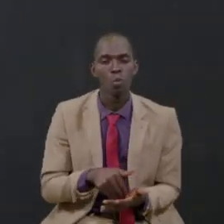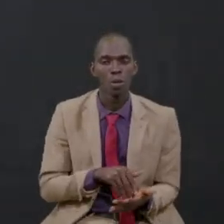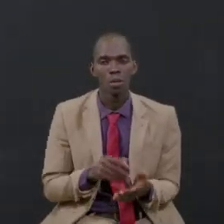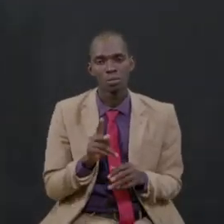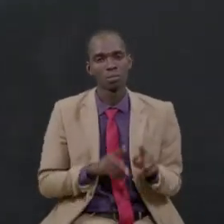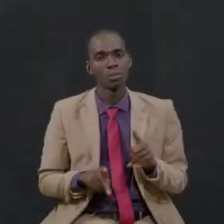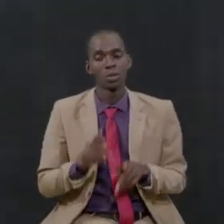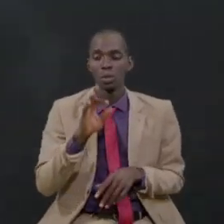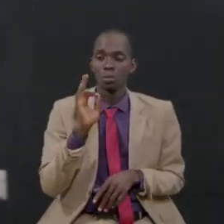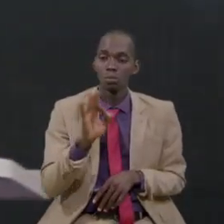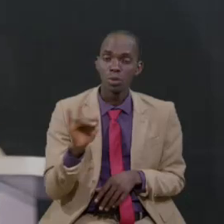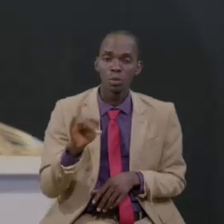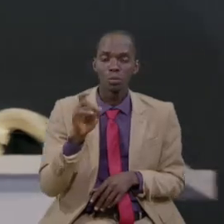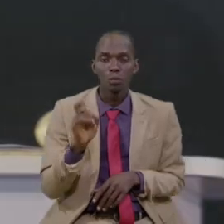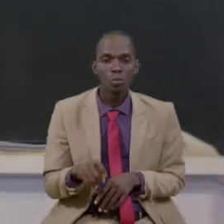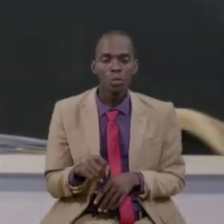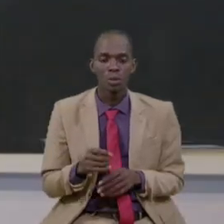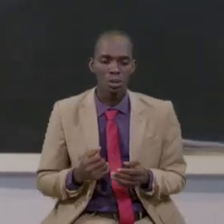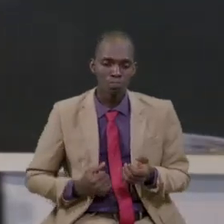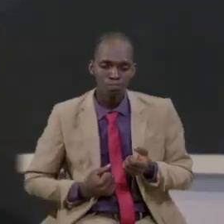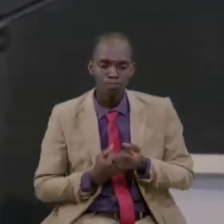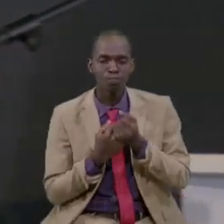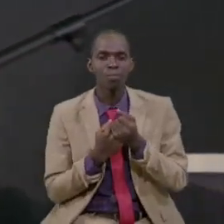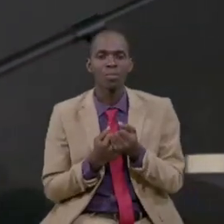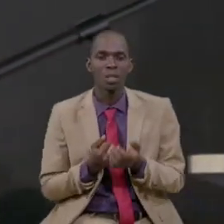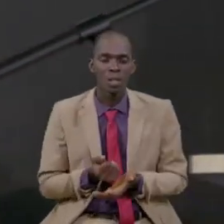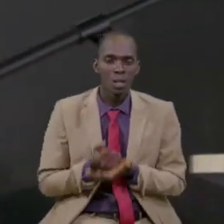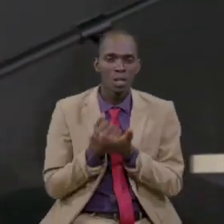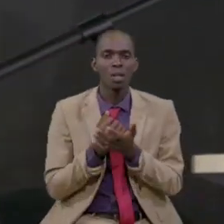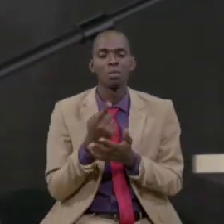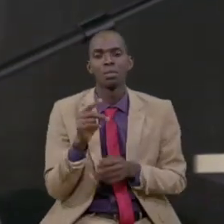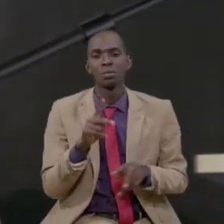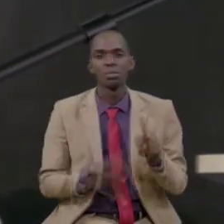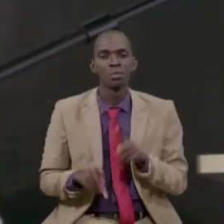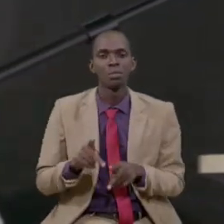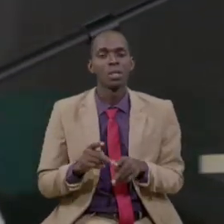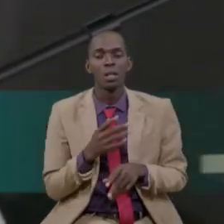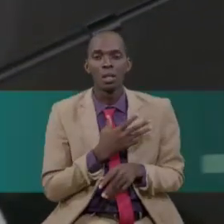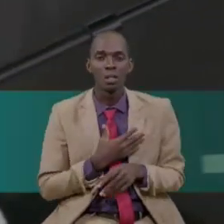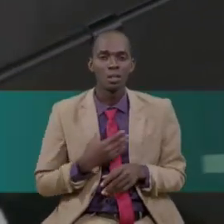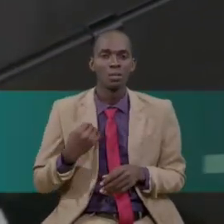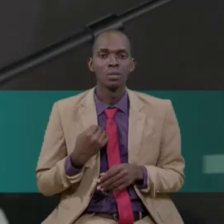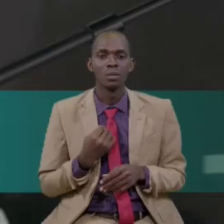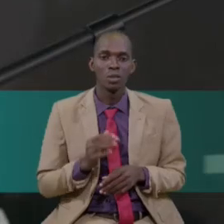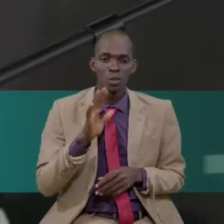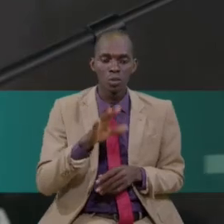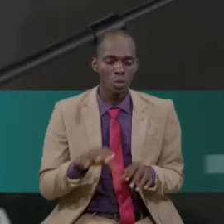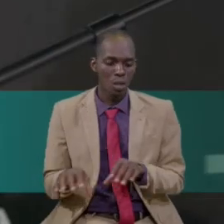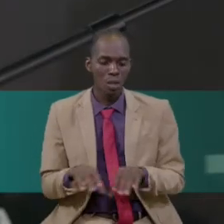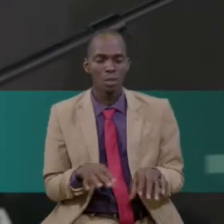should strengthen them. And your action,